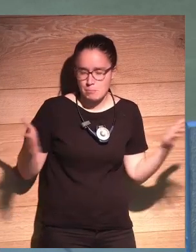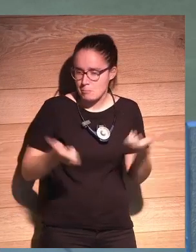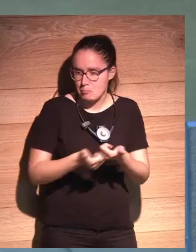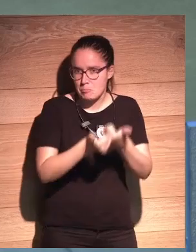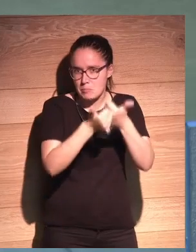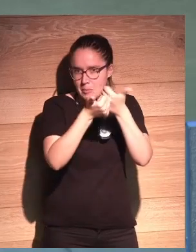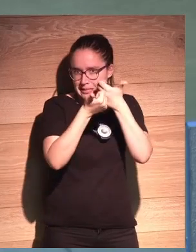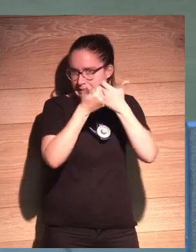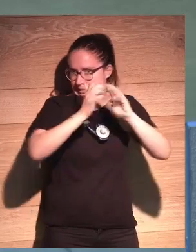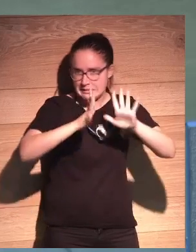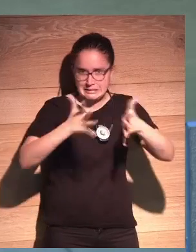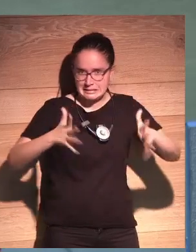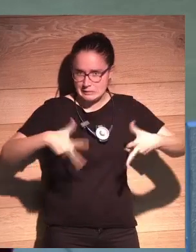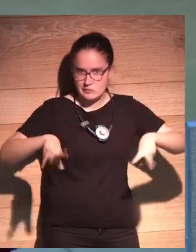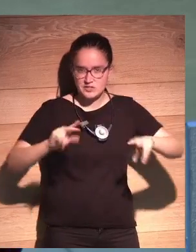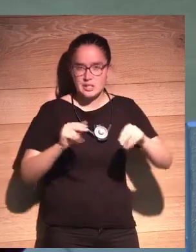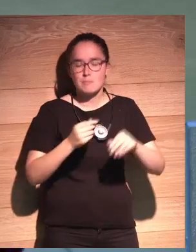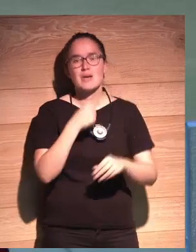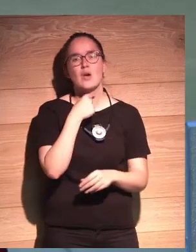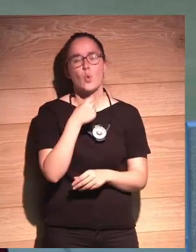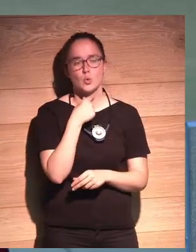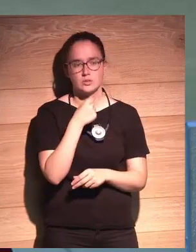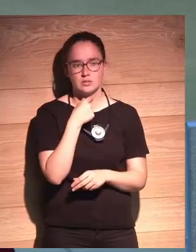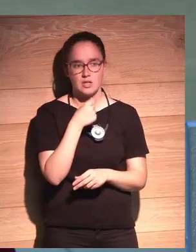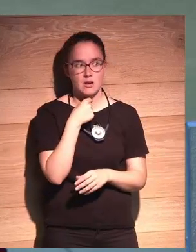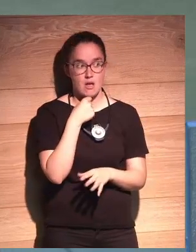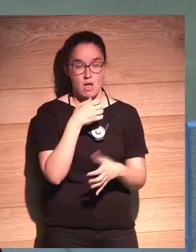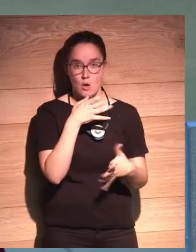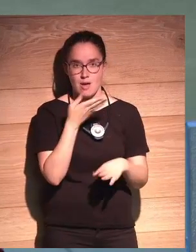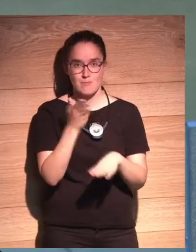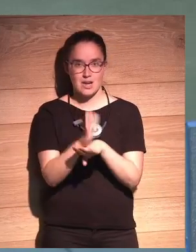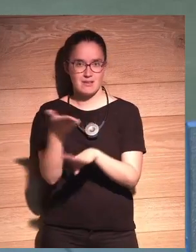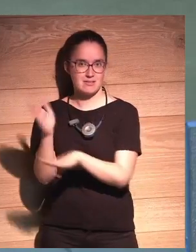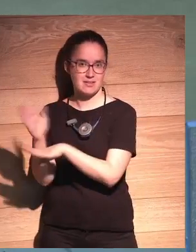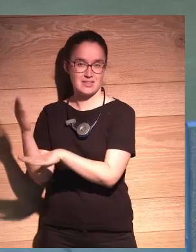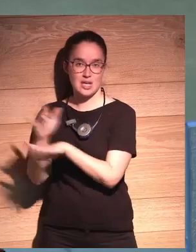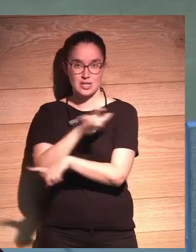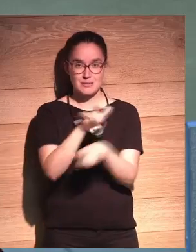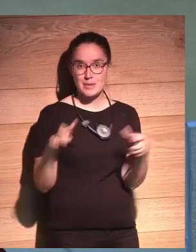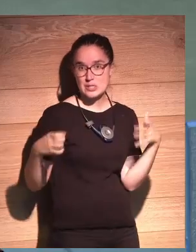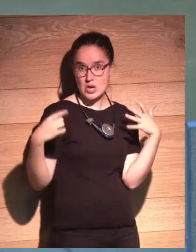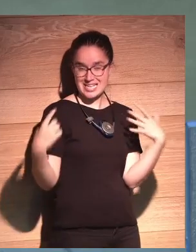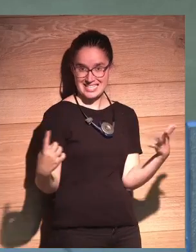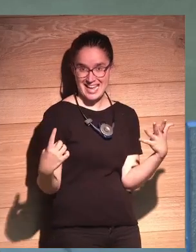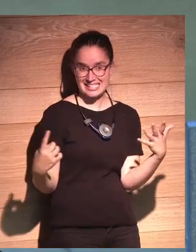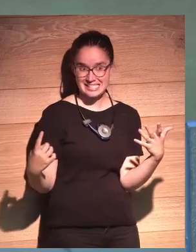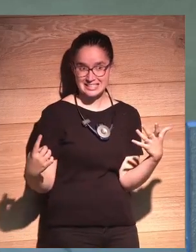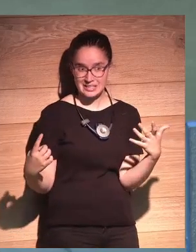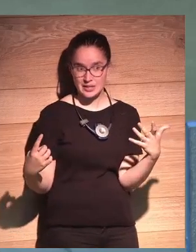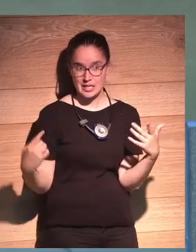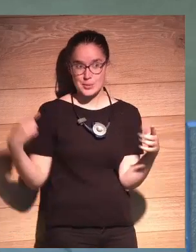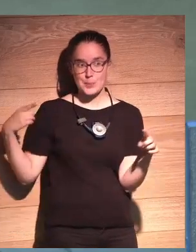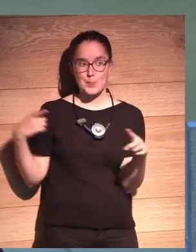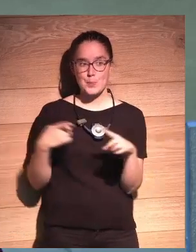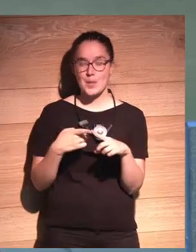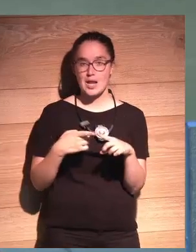And without going into further detail, I would like to introduce the 6 people who are